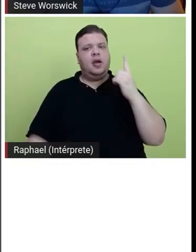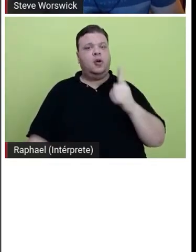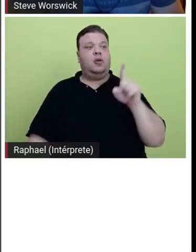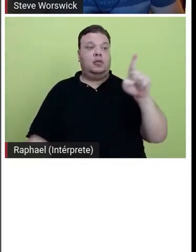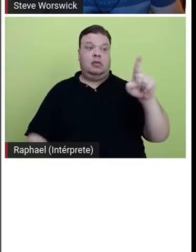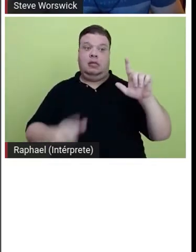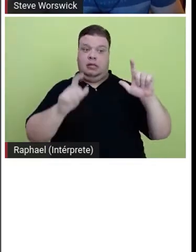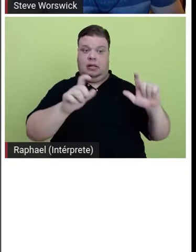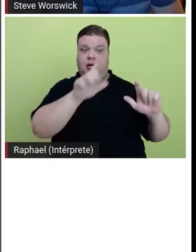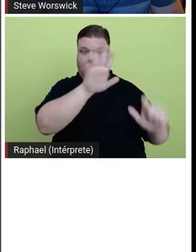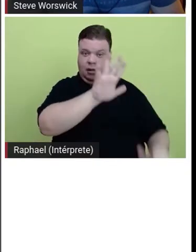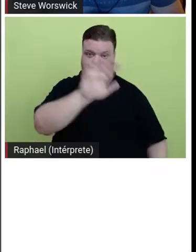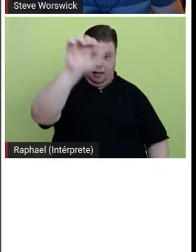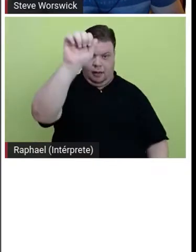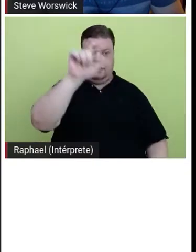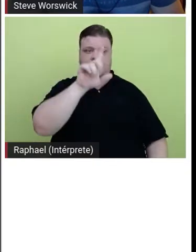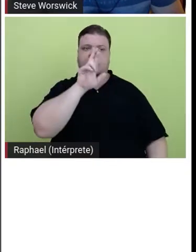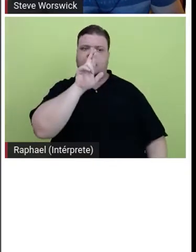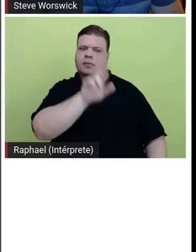lives